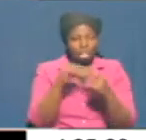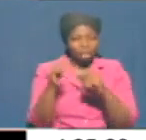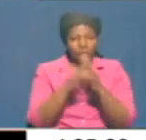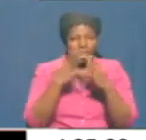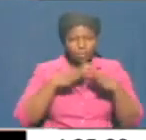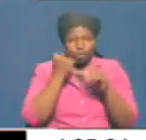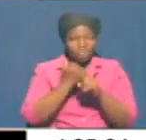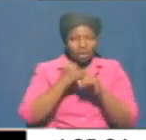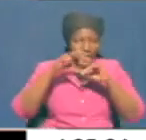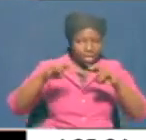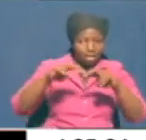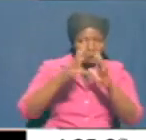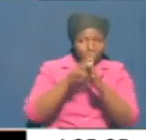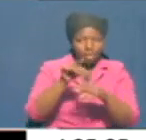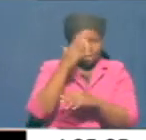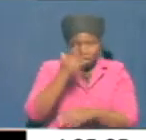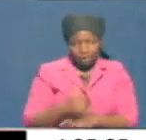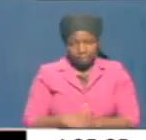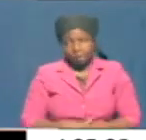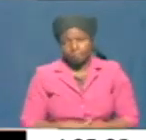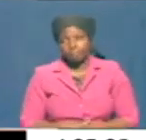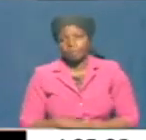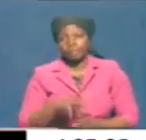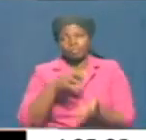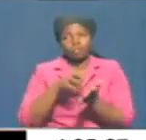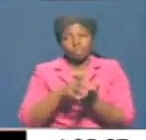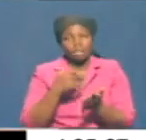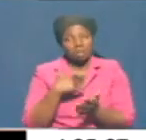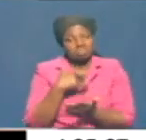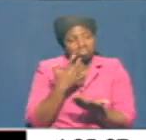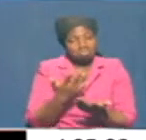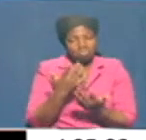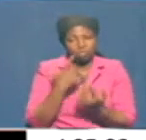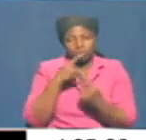to bodies having to be referred to neighboring counties owing to the fact that the county